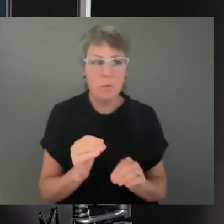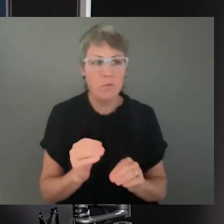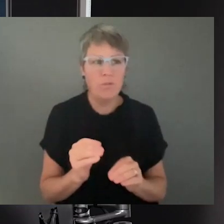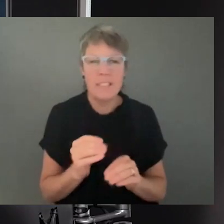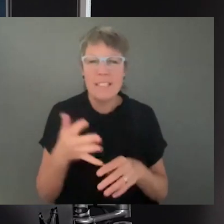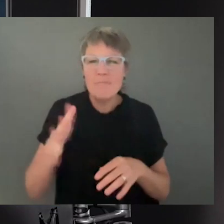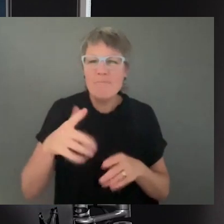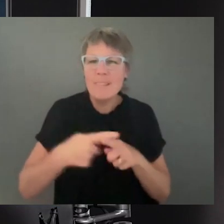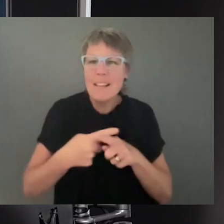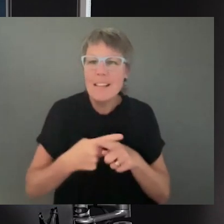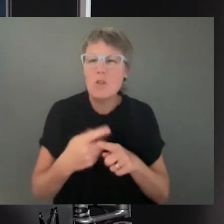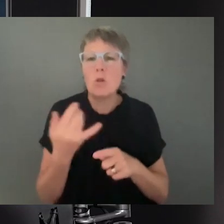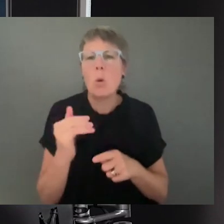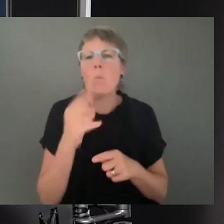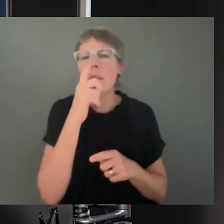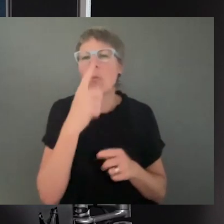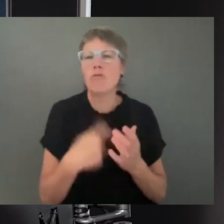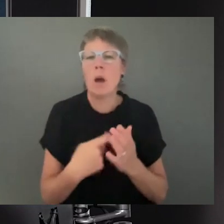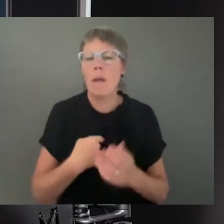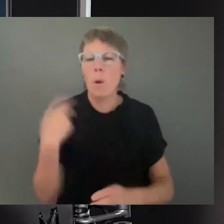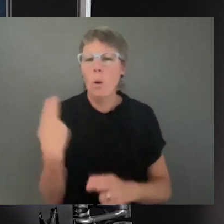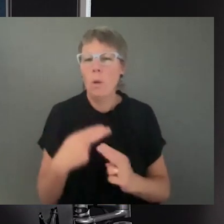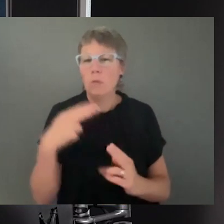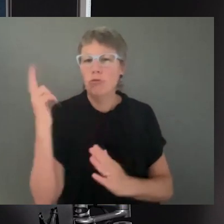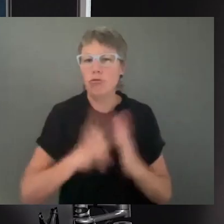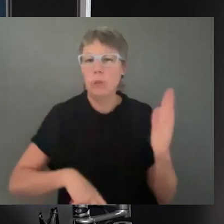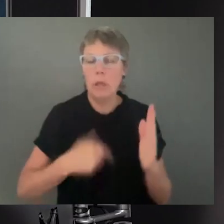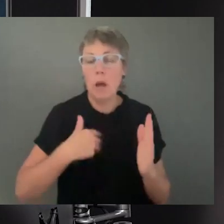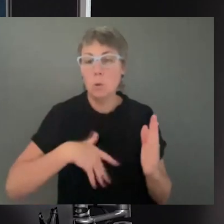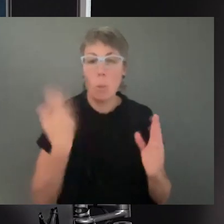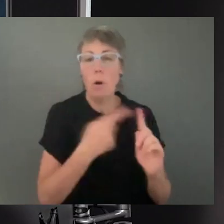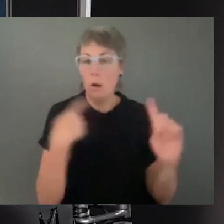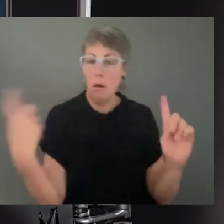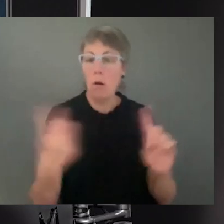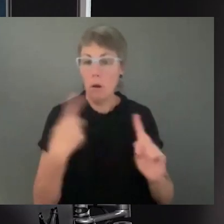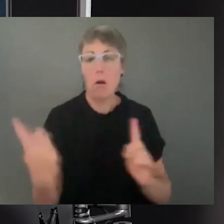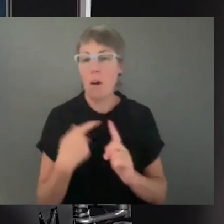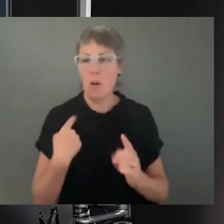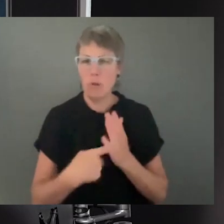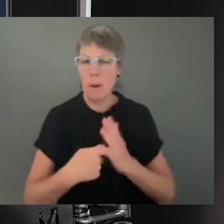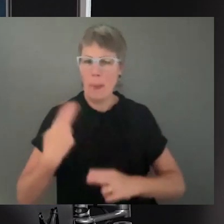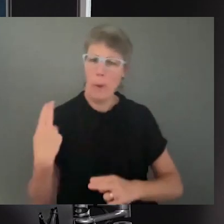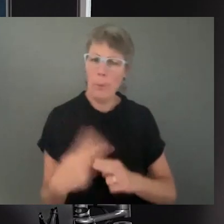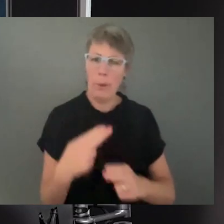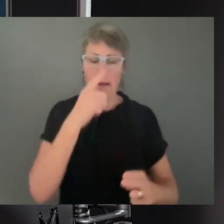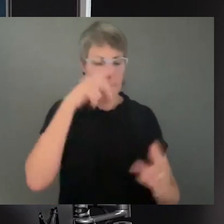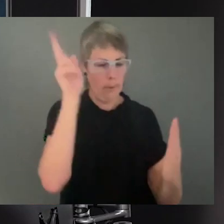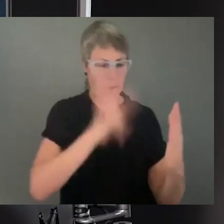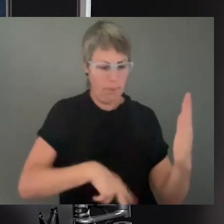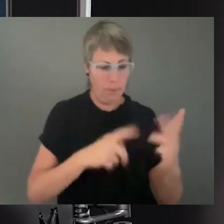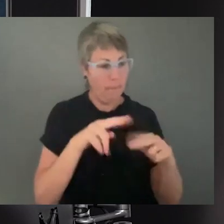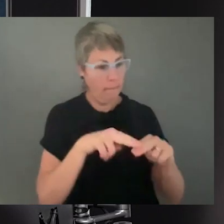people who are just skimming information quickly and wanting to get access to that information as quickly as